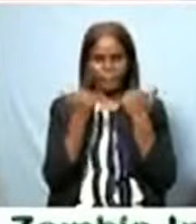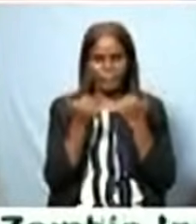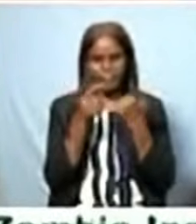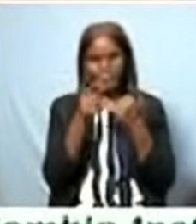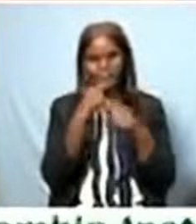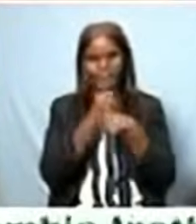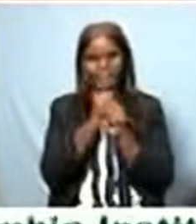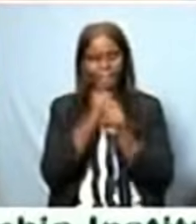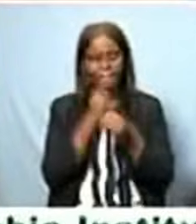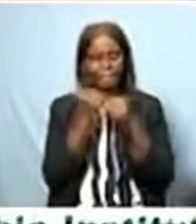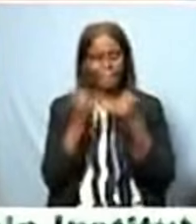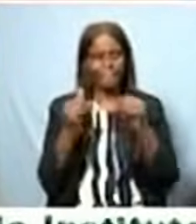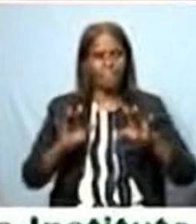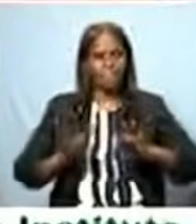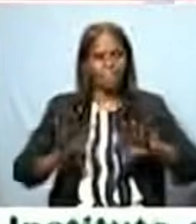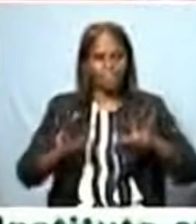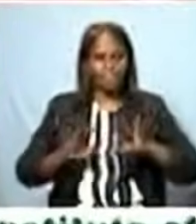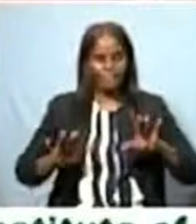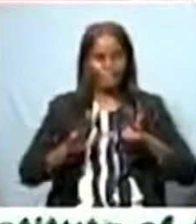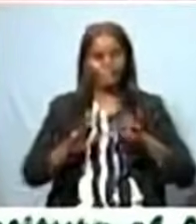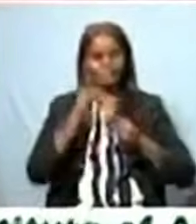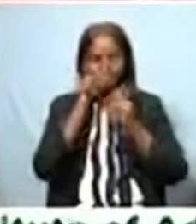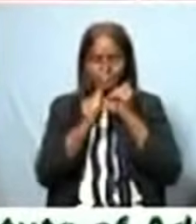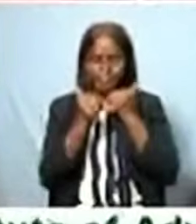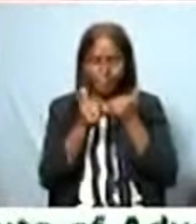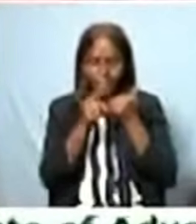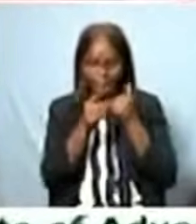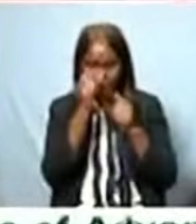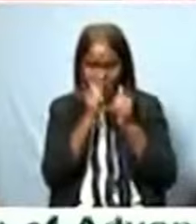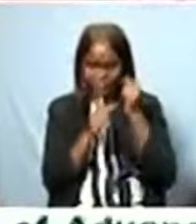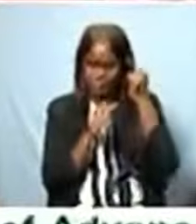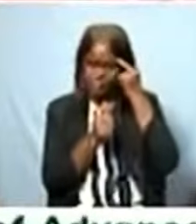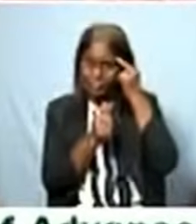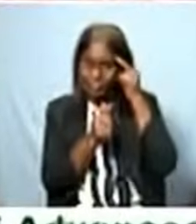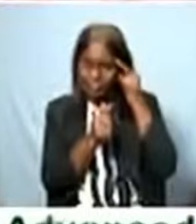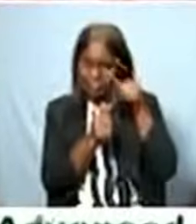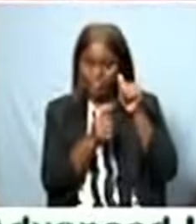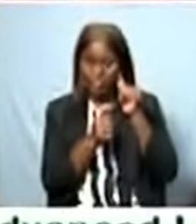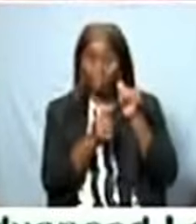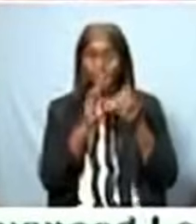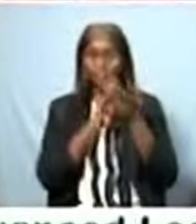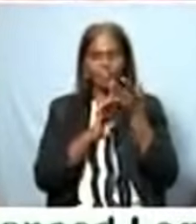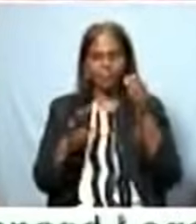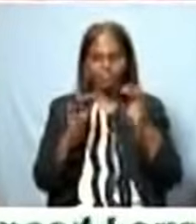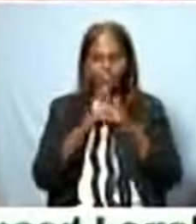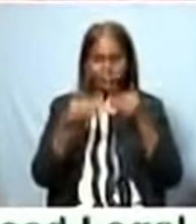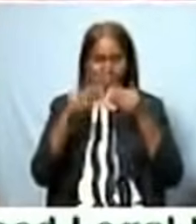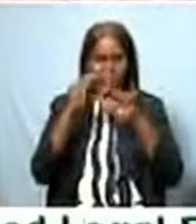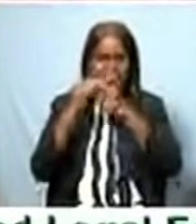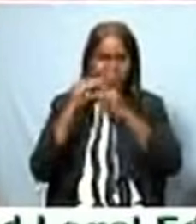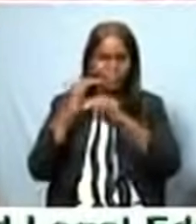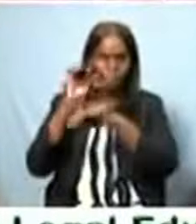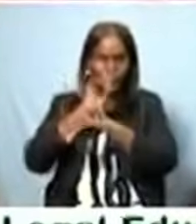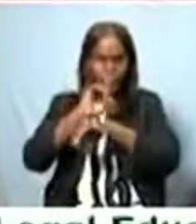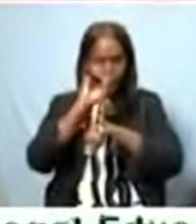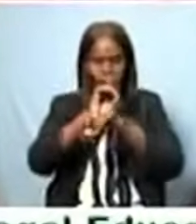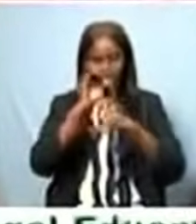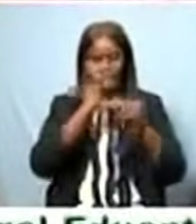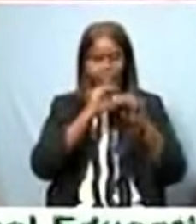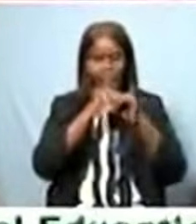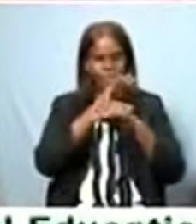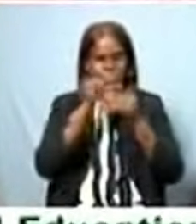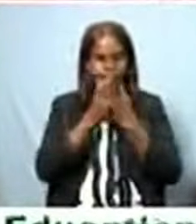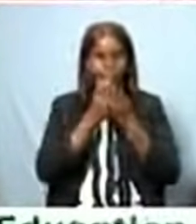the current prevailing, because this government believes in giving equal opportunity to